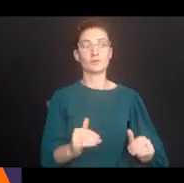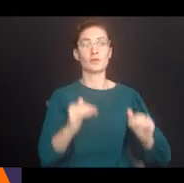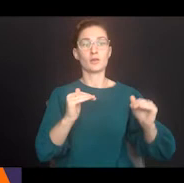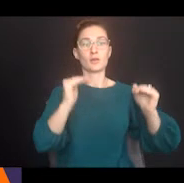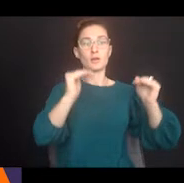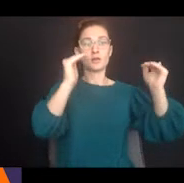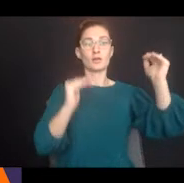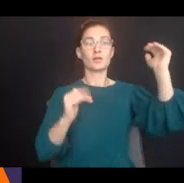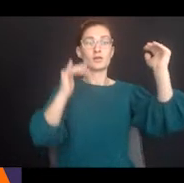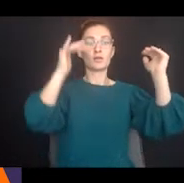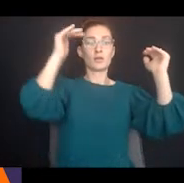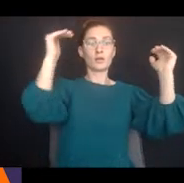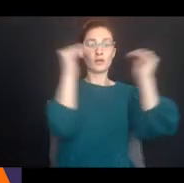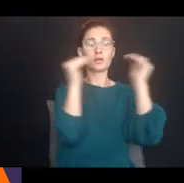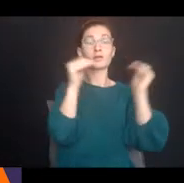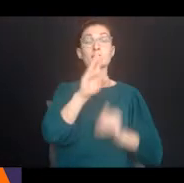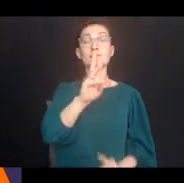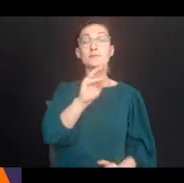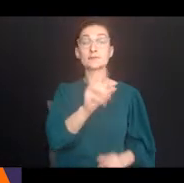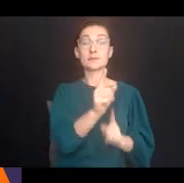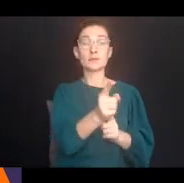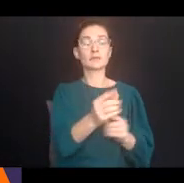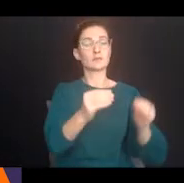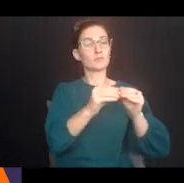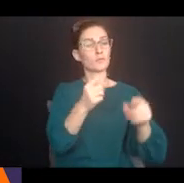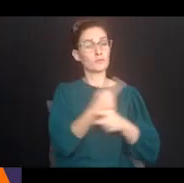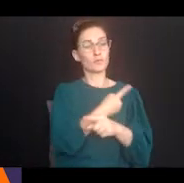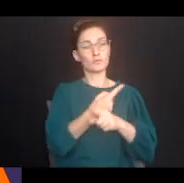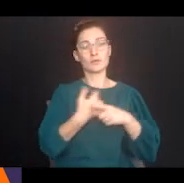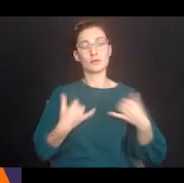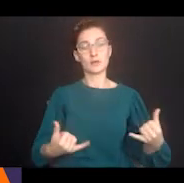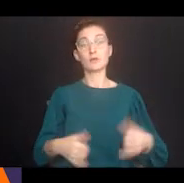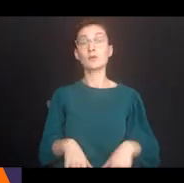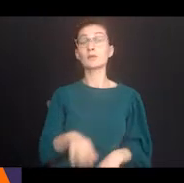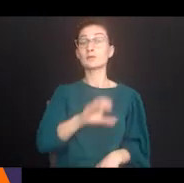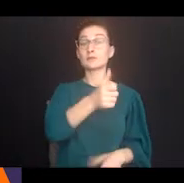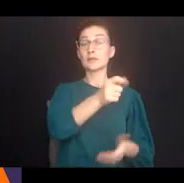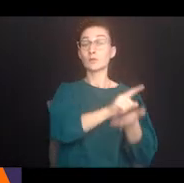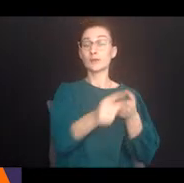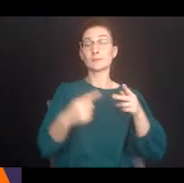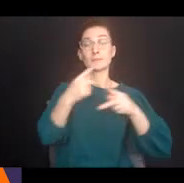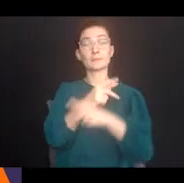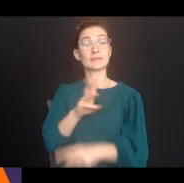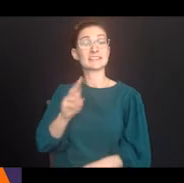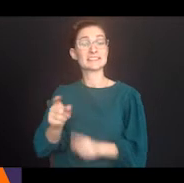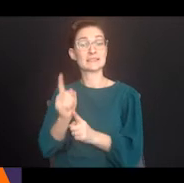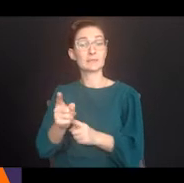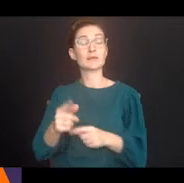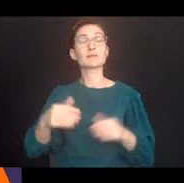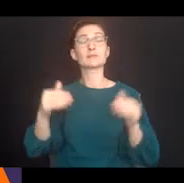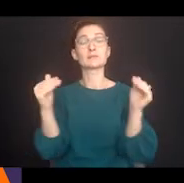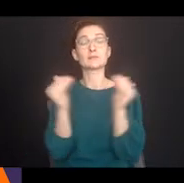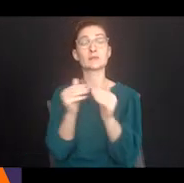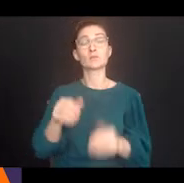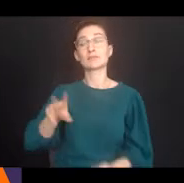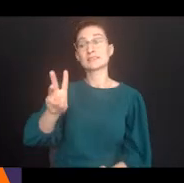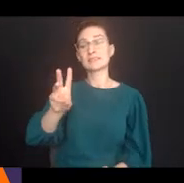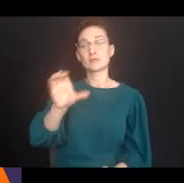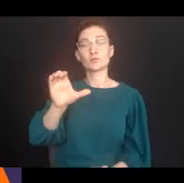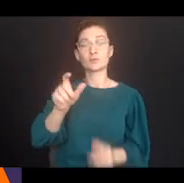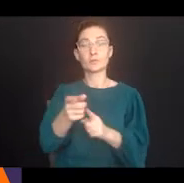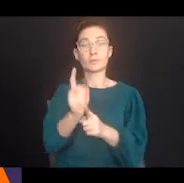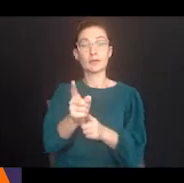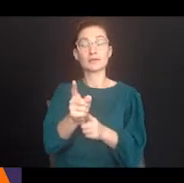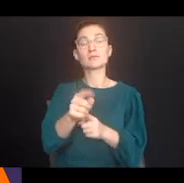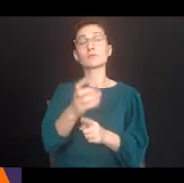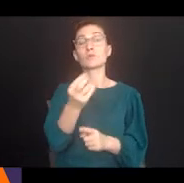he should have been, and 60 minutes is more appropriate. 10 weeks times 60 minutes equals 600 minutes or 10 hours of